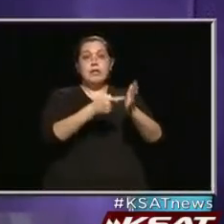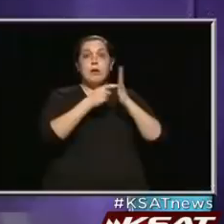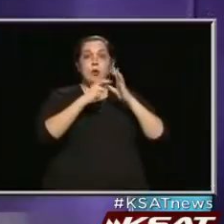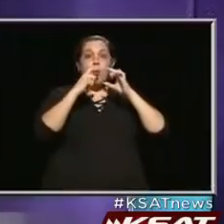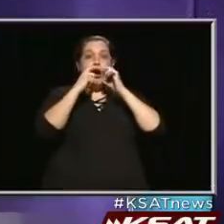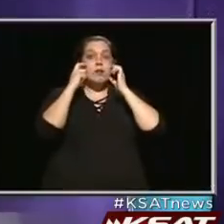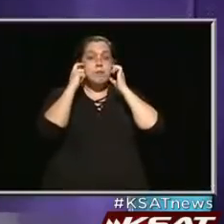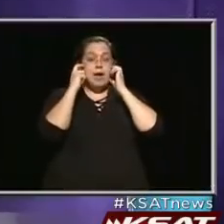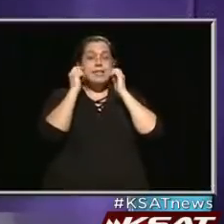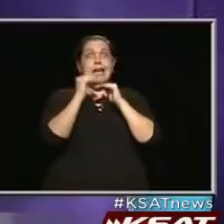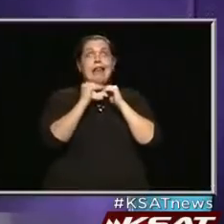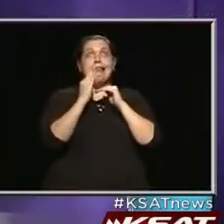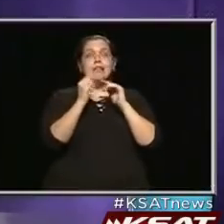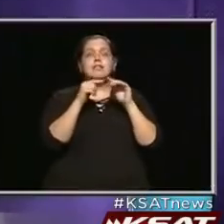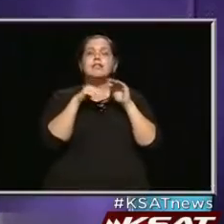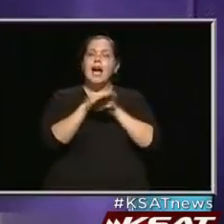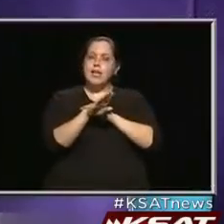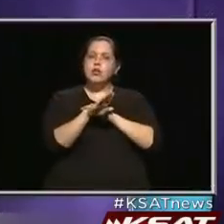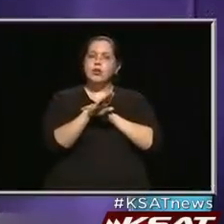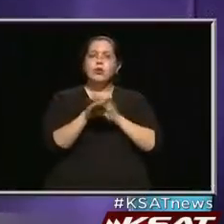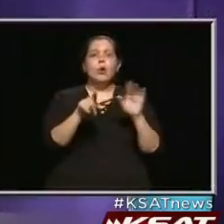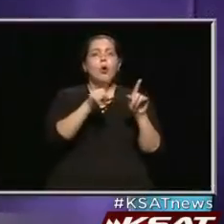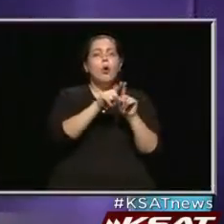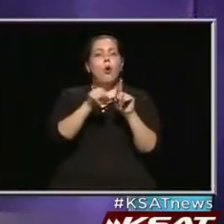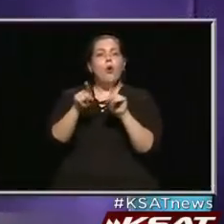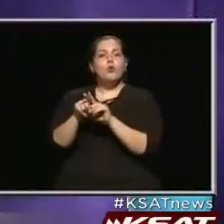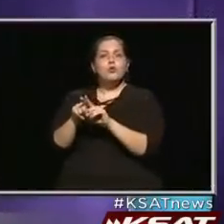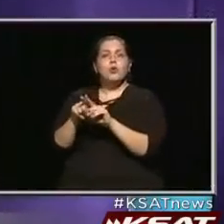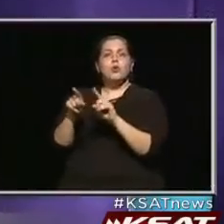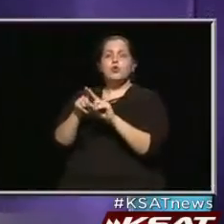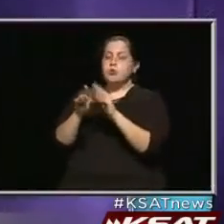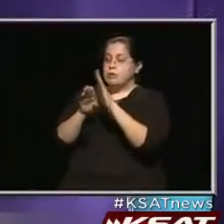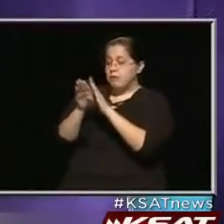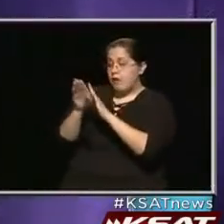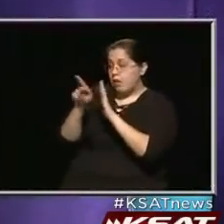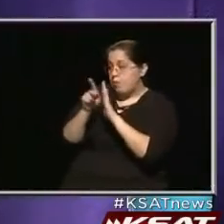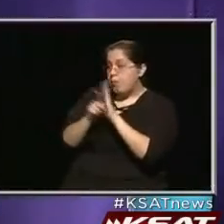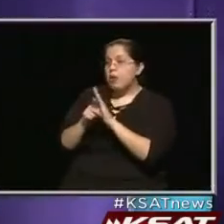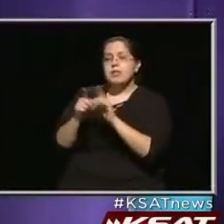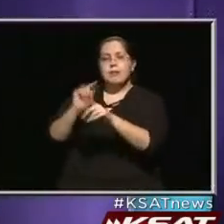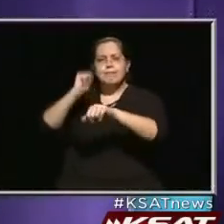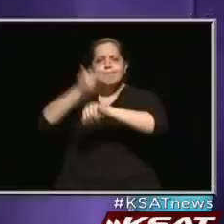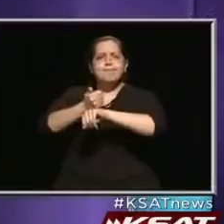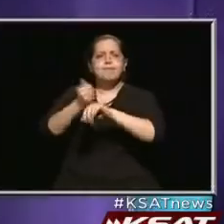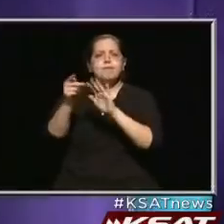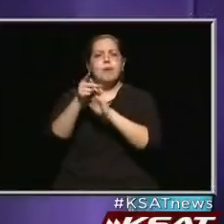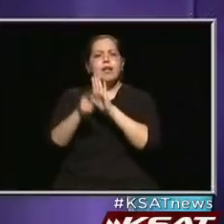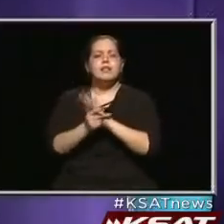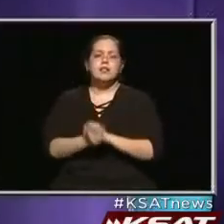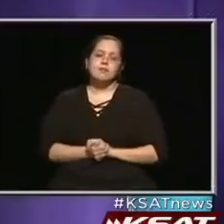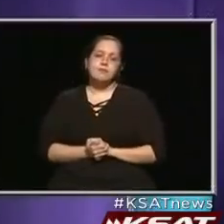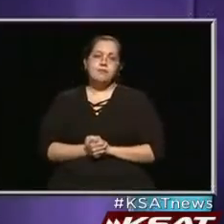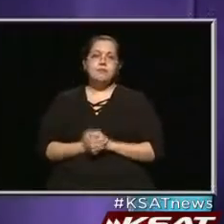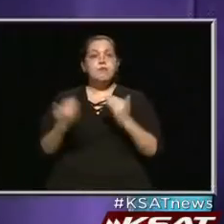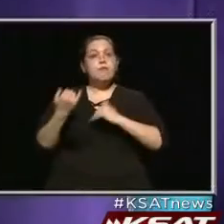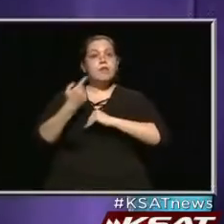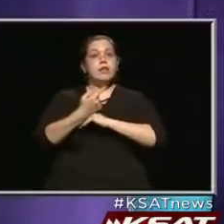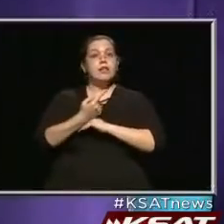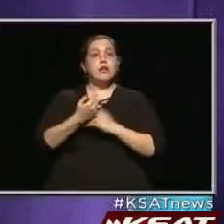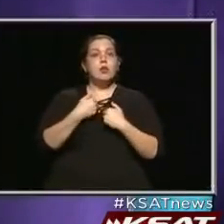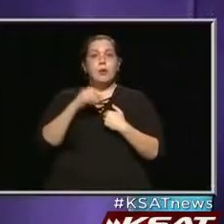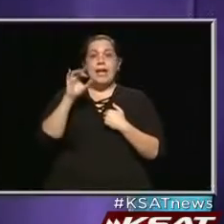mask at least to come in, and also to not only develop their policy, but to implement that policy. Today, we had